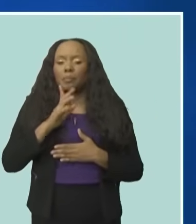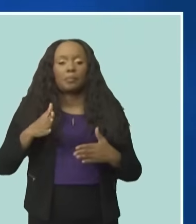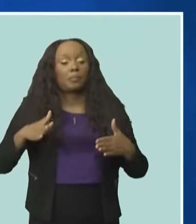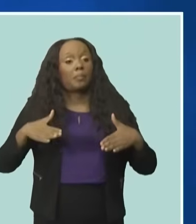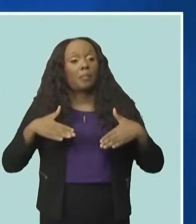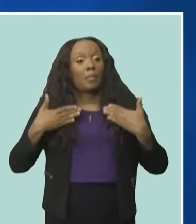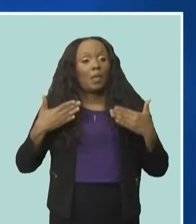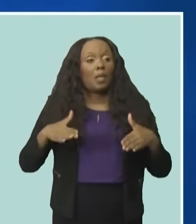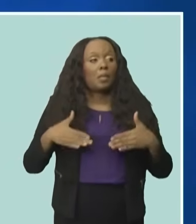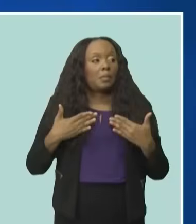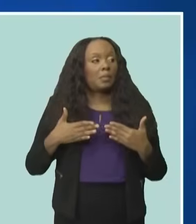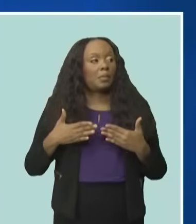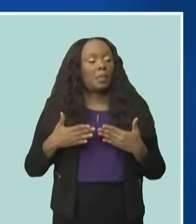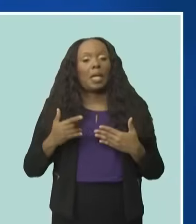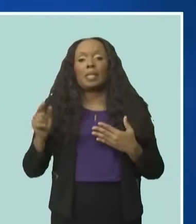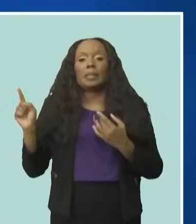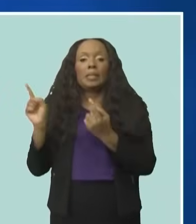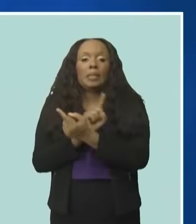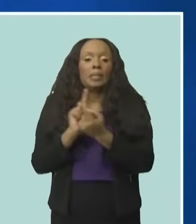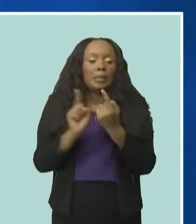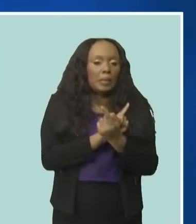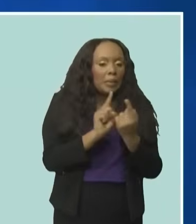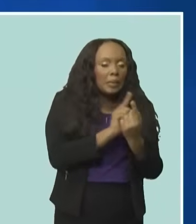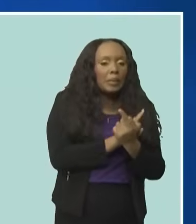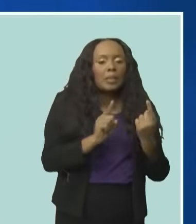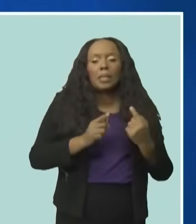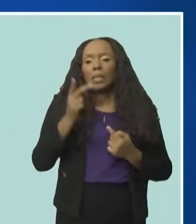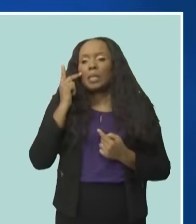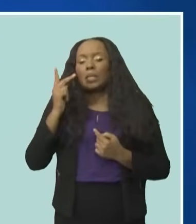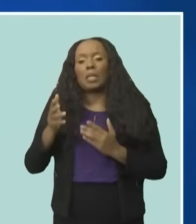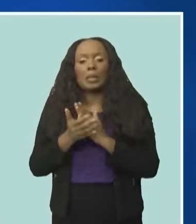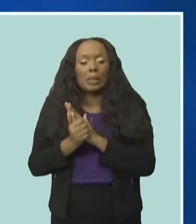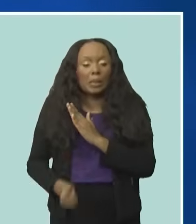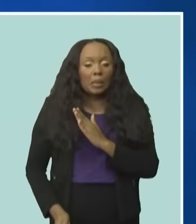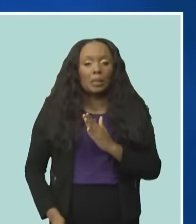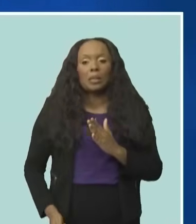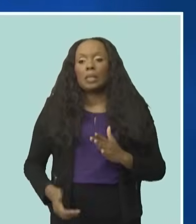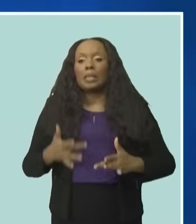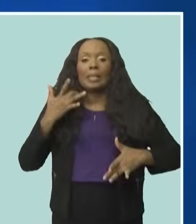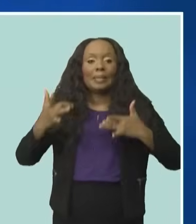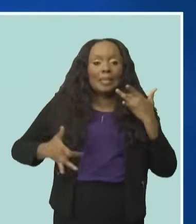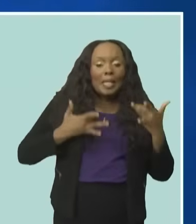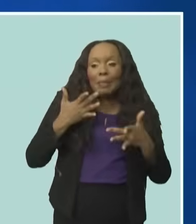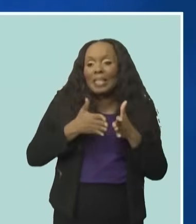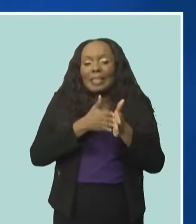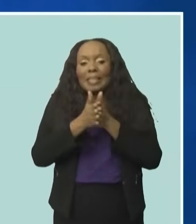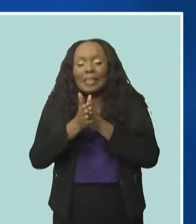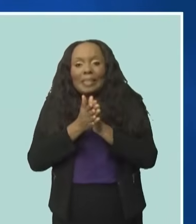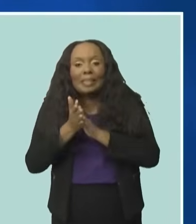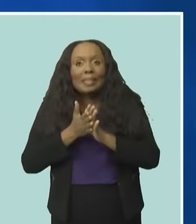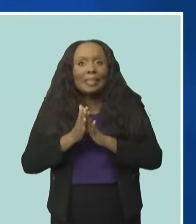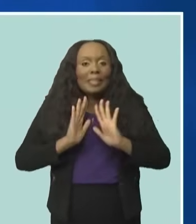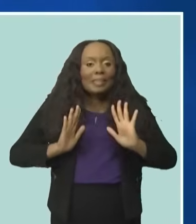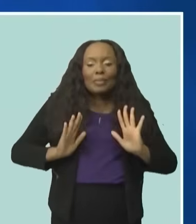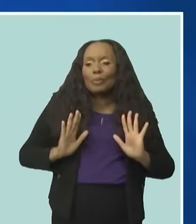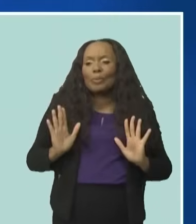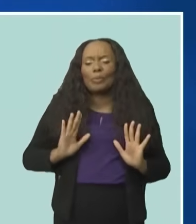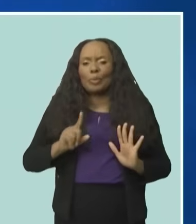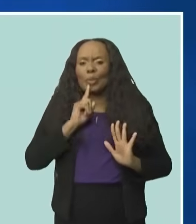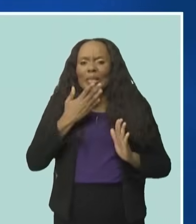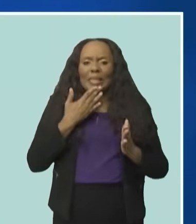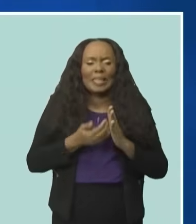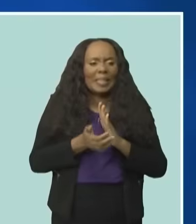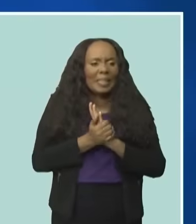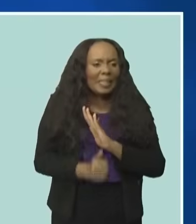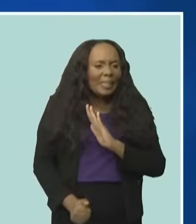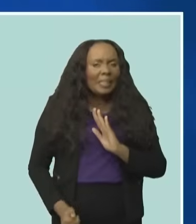with the people I met. I saw the talent, I saw the sparkle and the excitement in the selected talent to